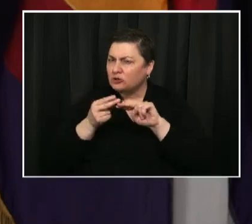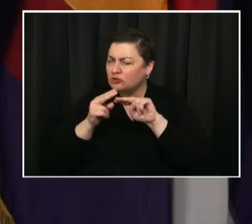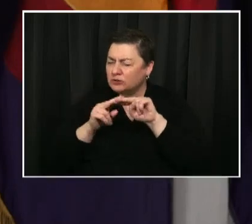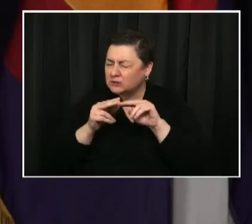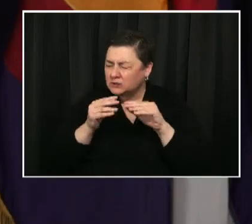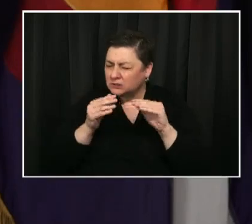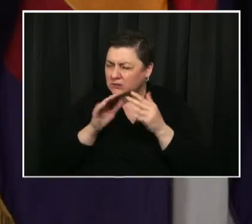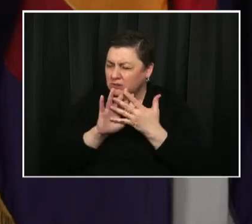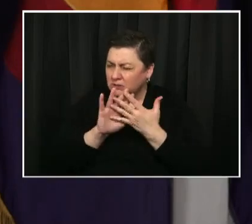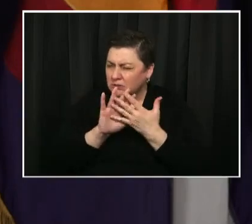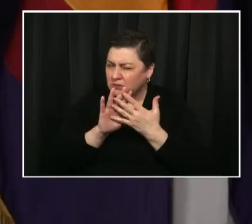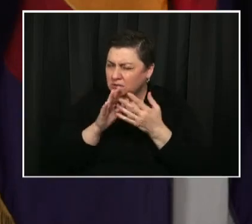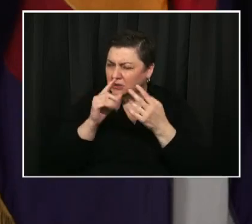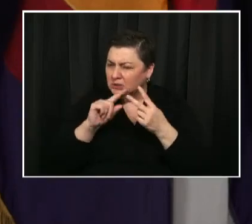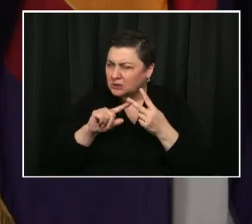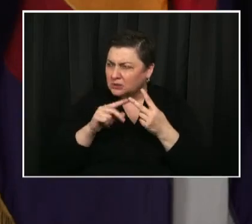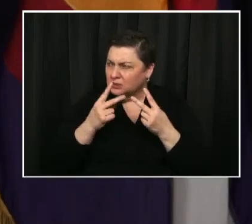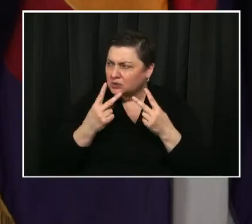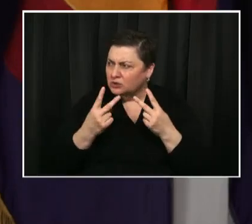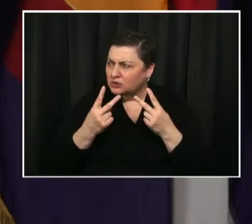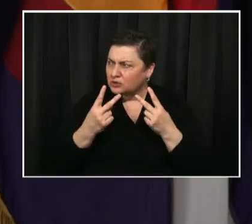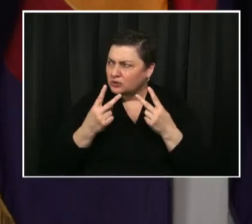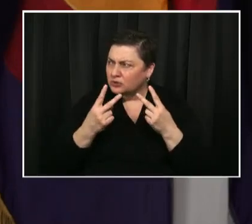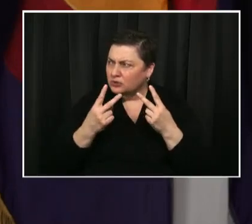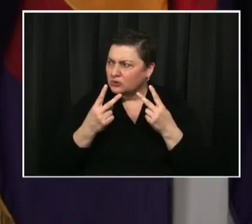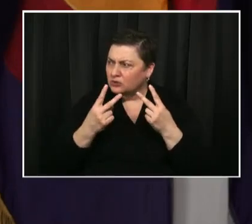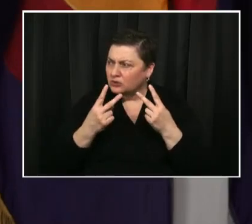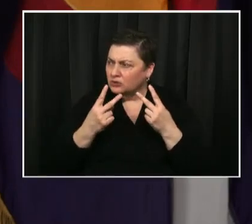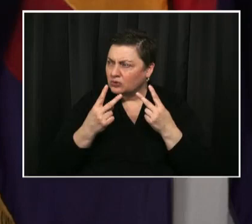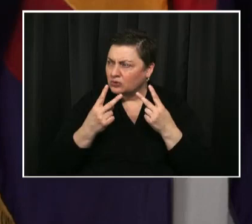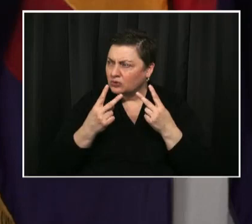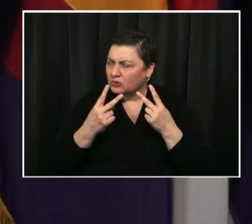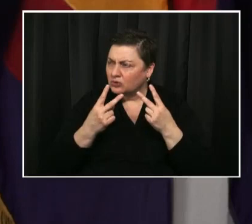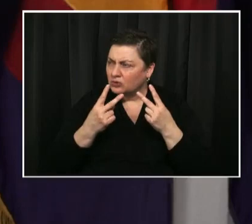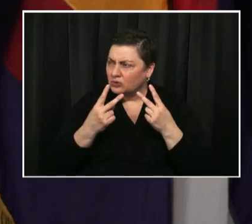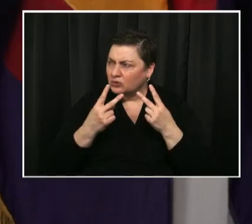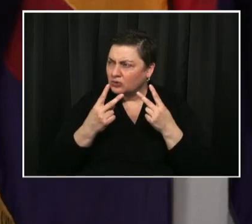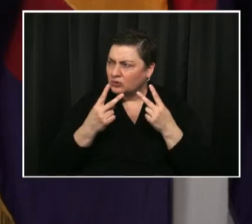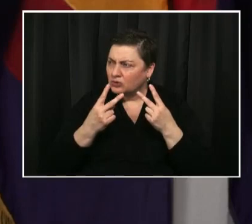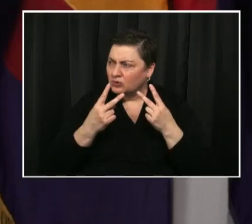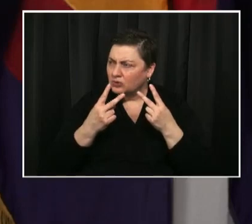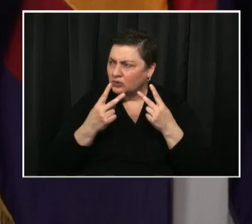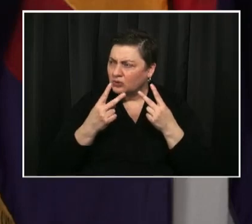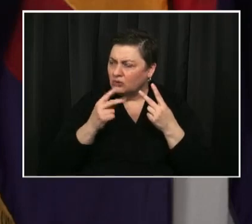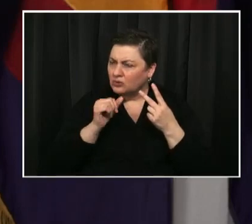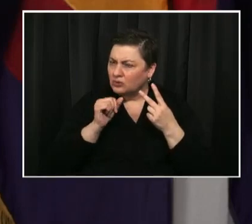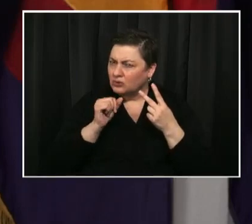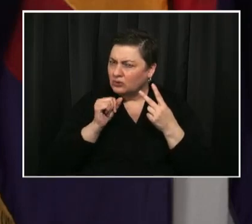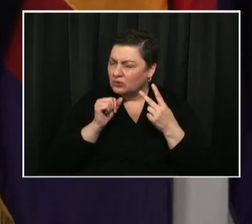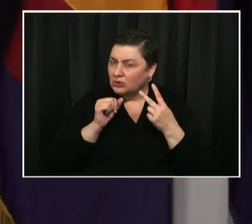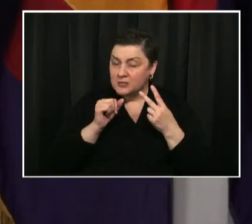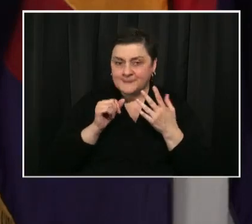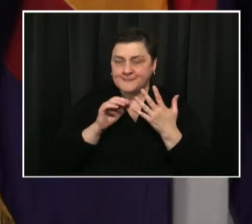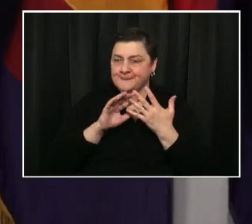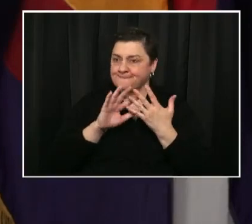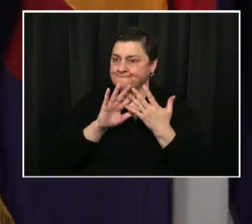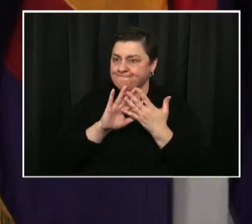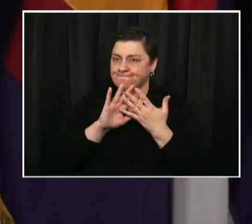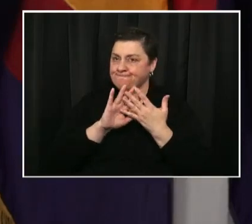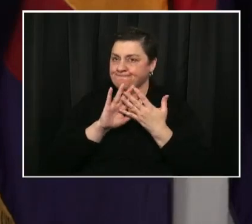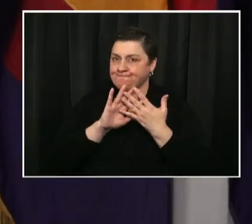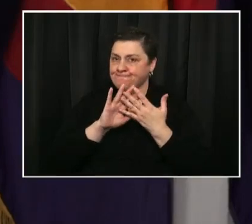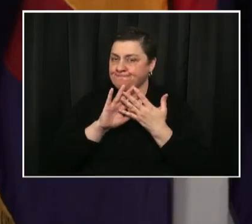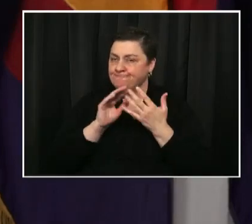does the potential for variants to really take off and make the situation worse, is that giving CDC or the state